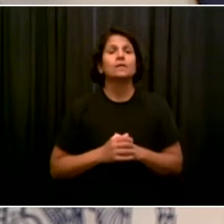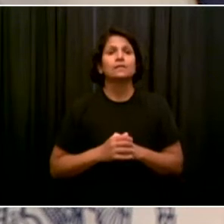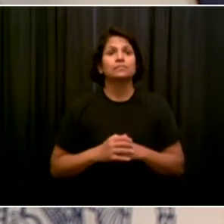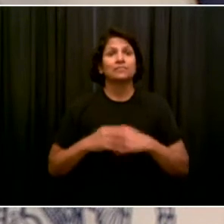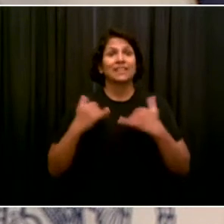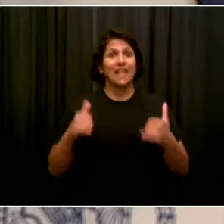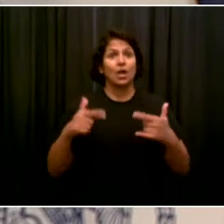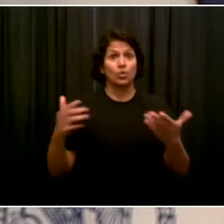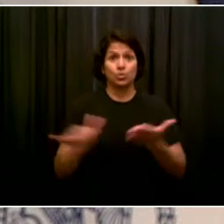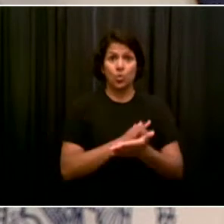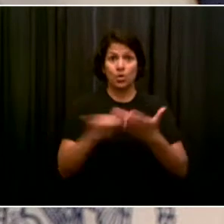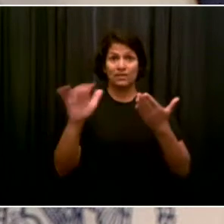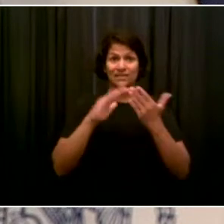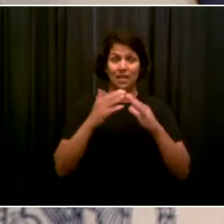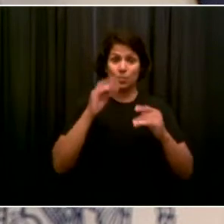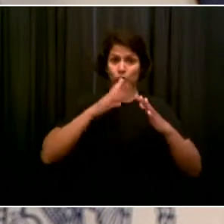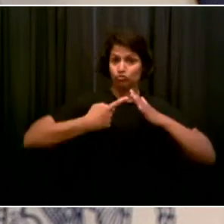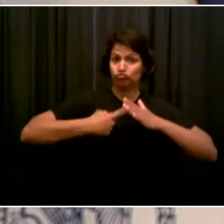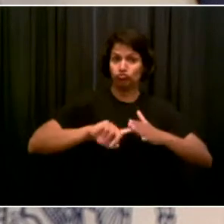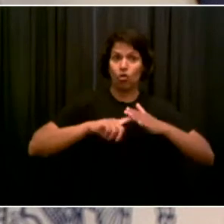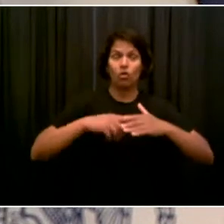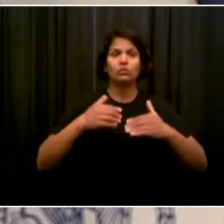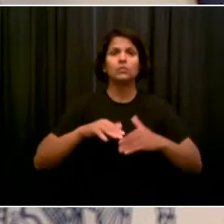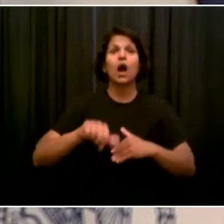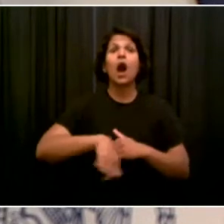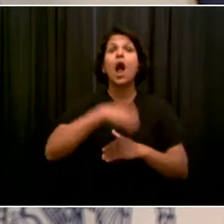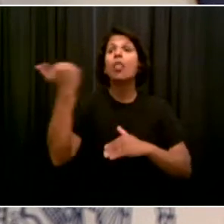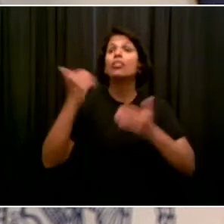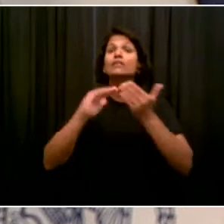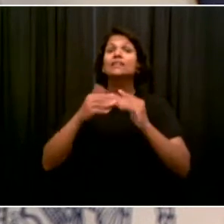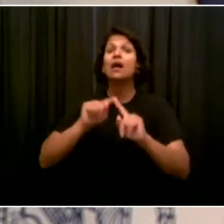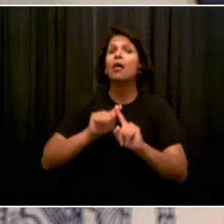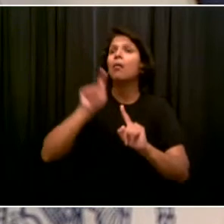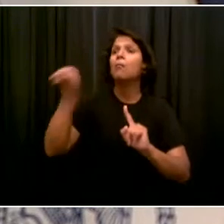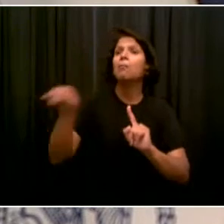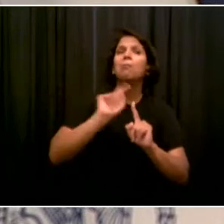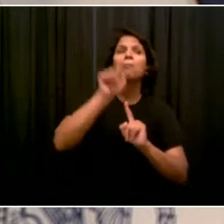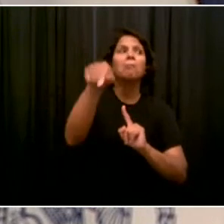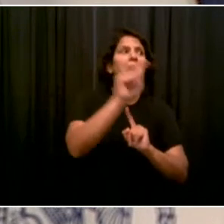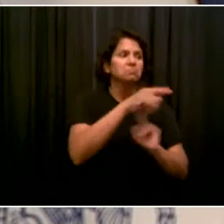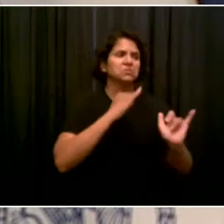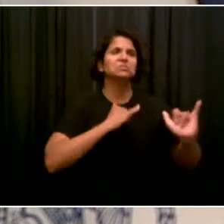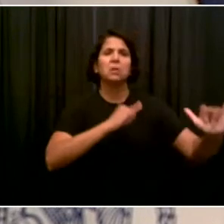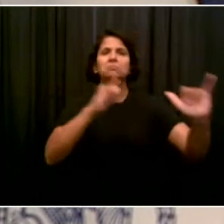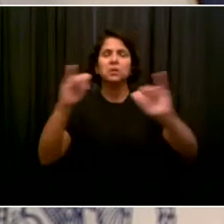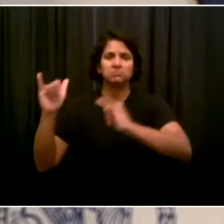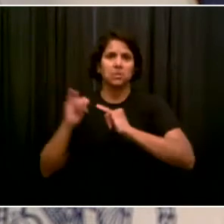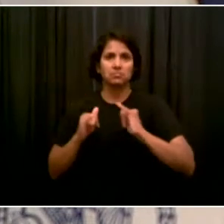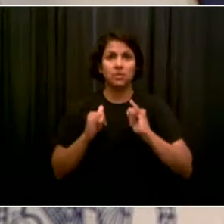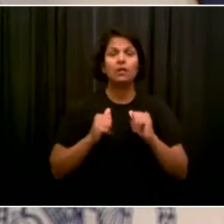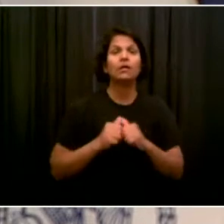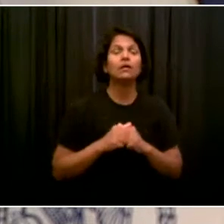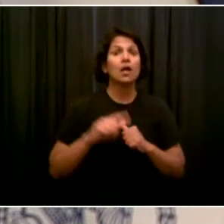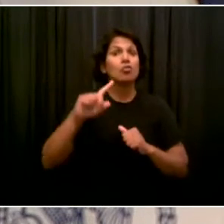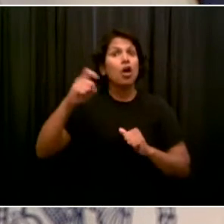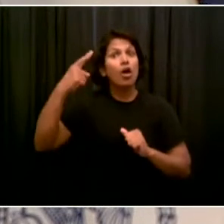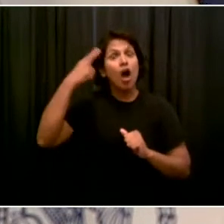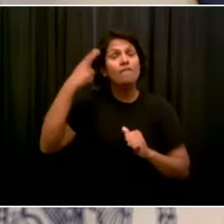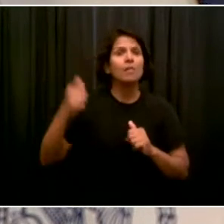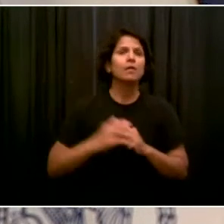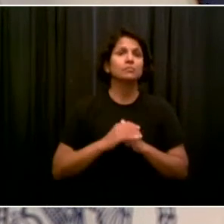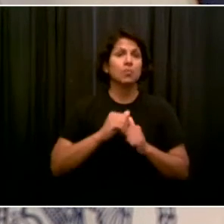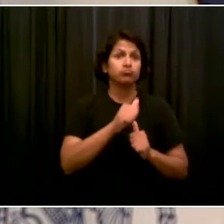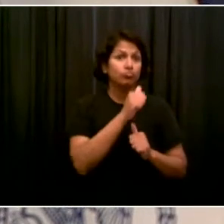companies all over the country, because this is what we need to do. We had a really good voluntary phase with vaccination. We